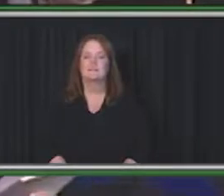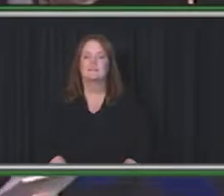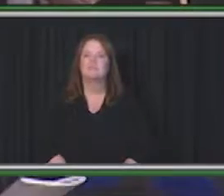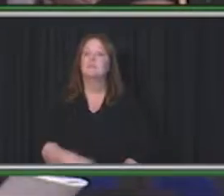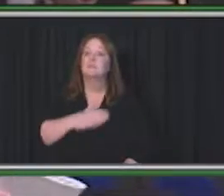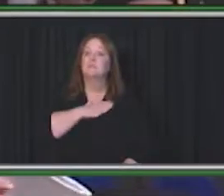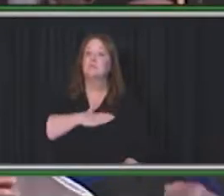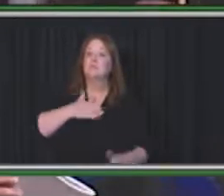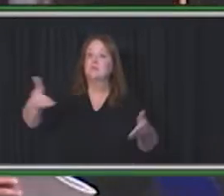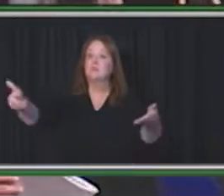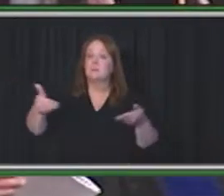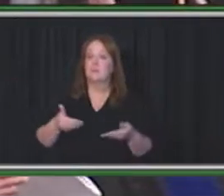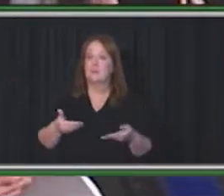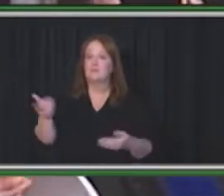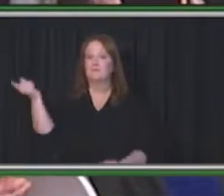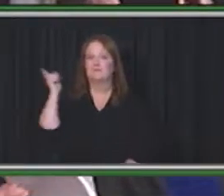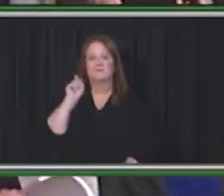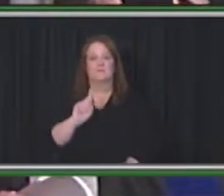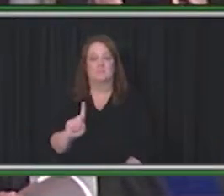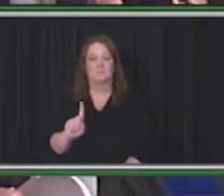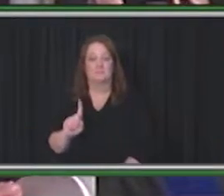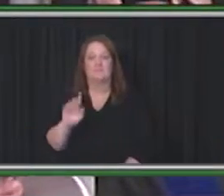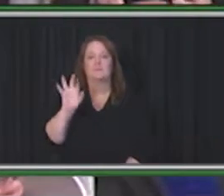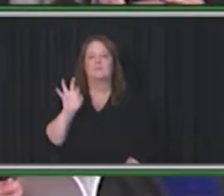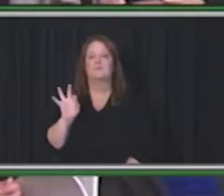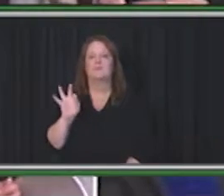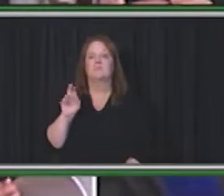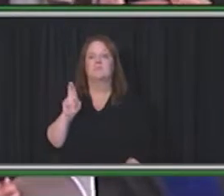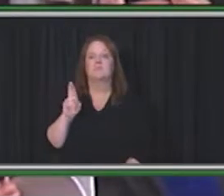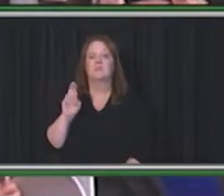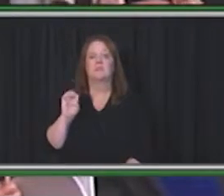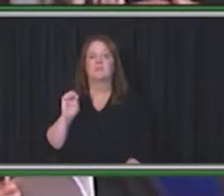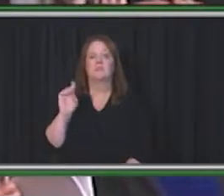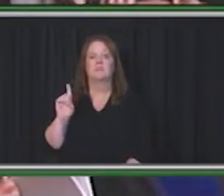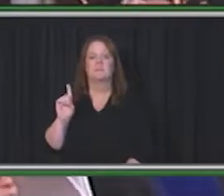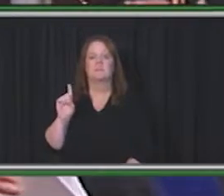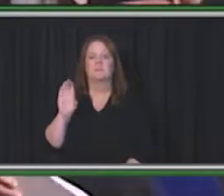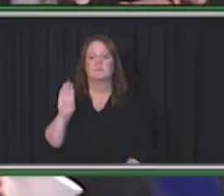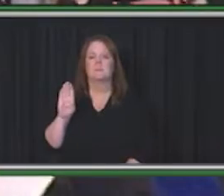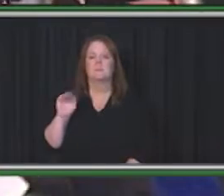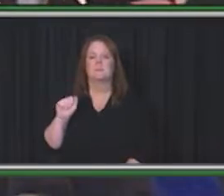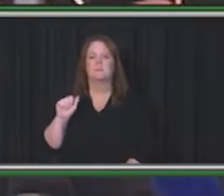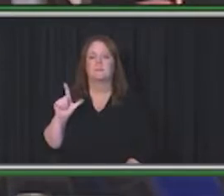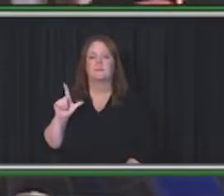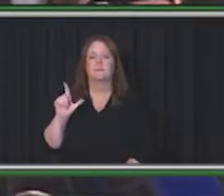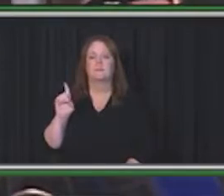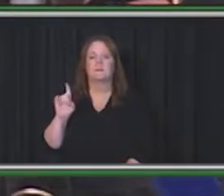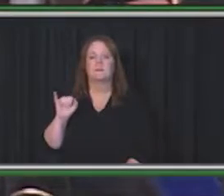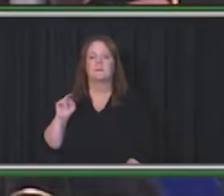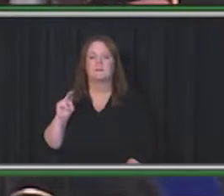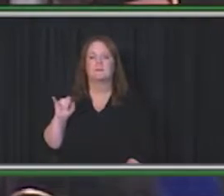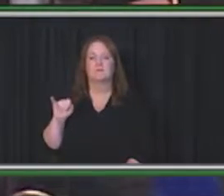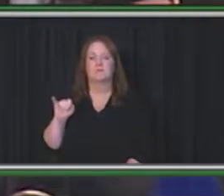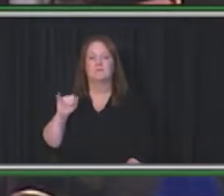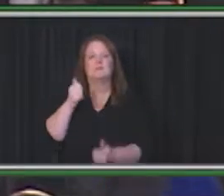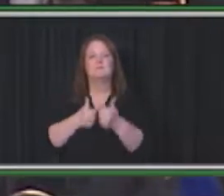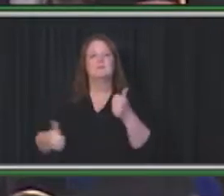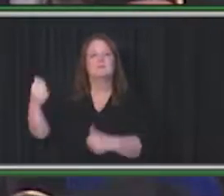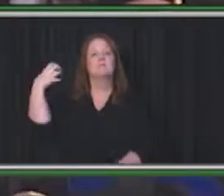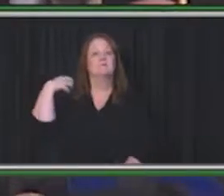Please welcome to the podium Fred Baldini, Dean of the College of Health and Human Services.